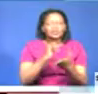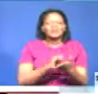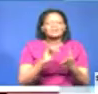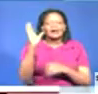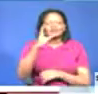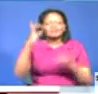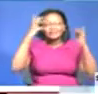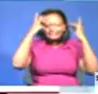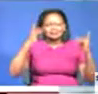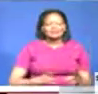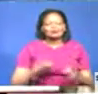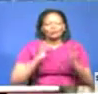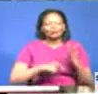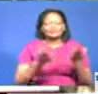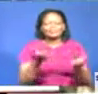yenye busara.